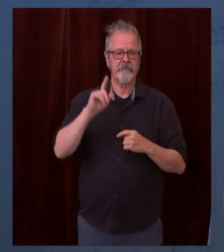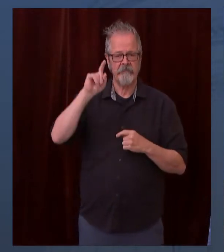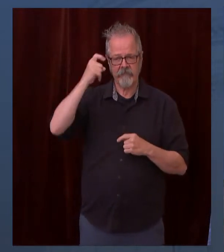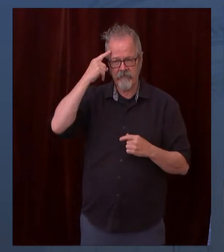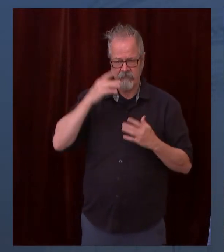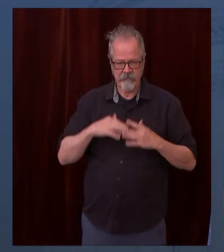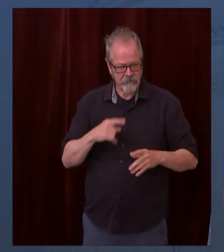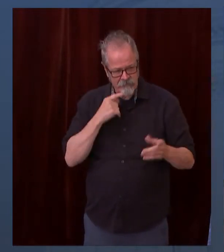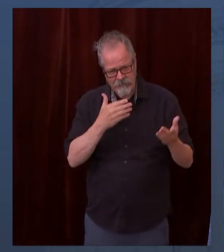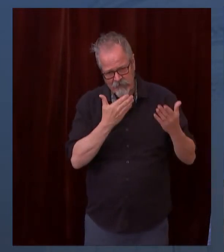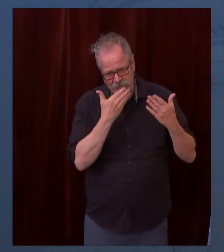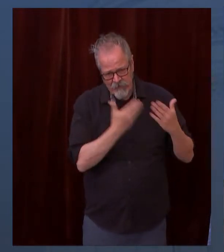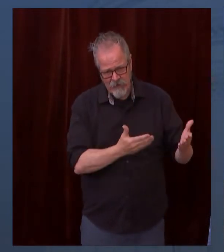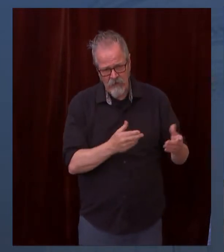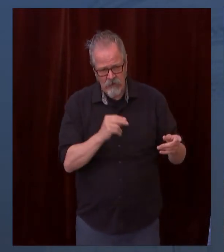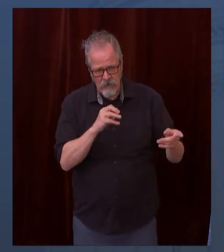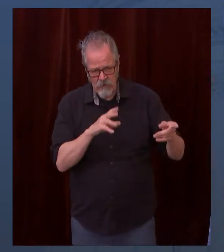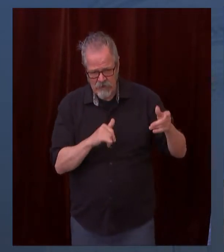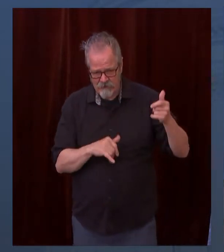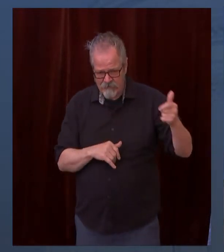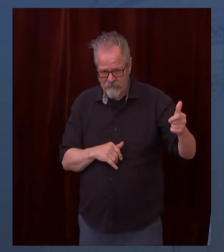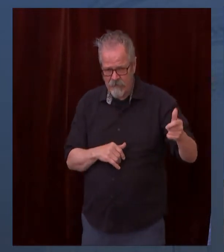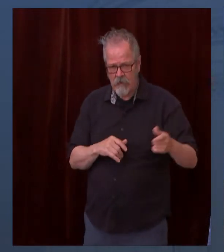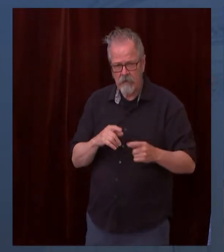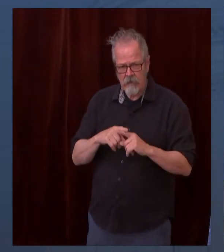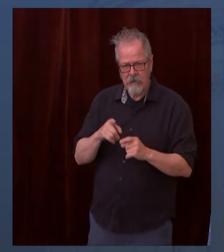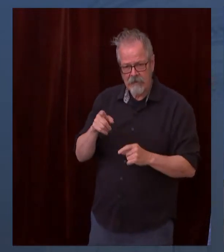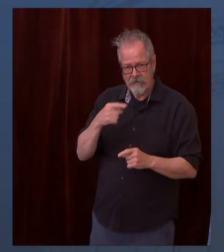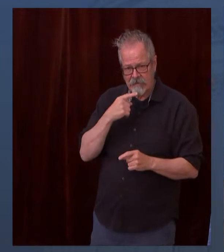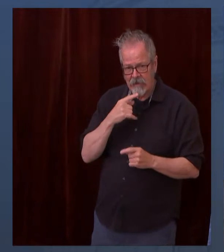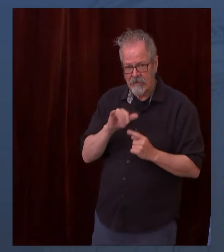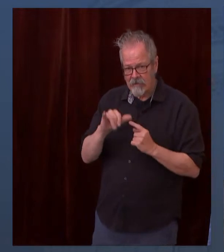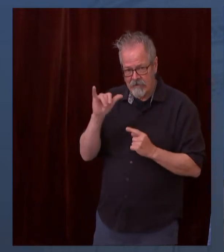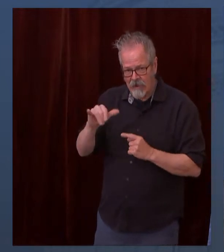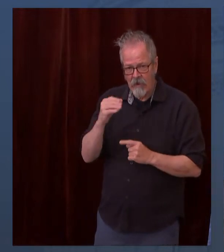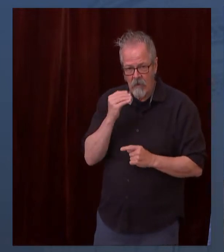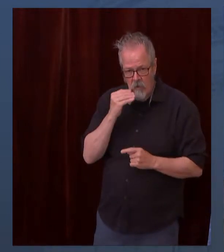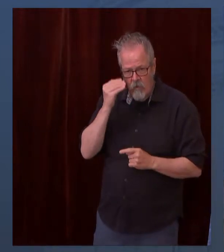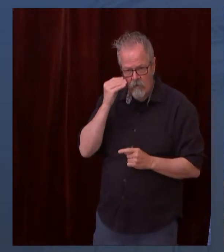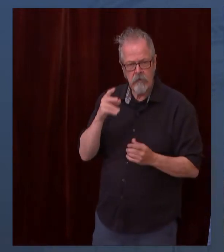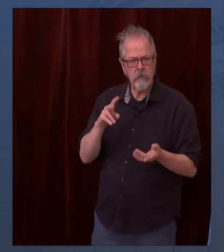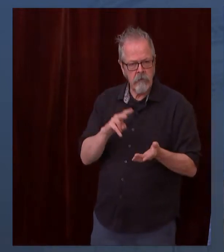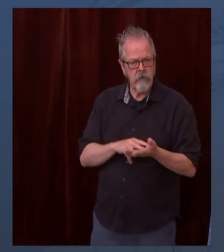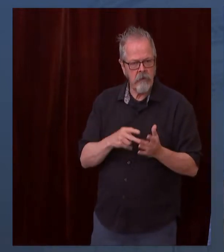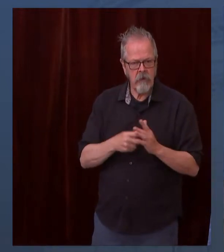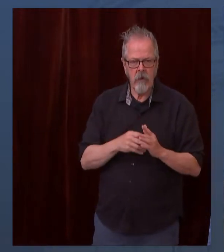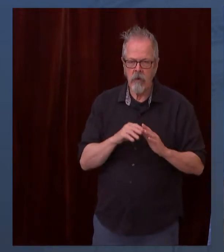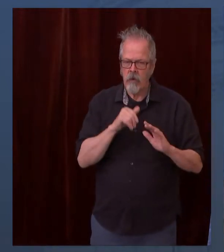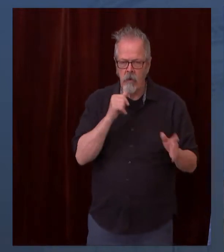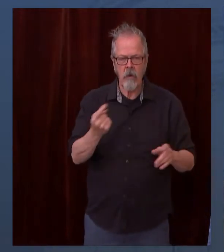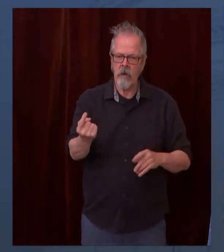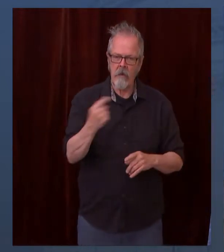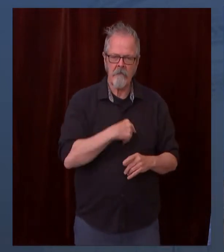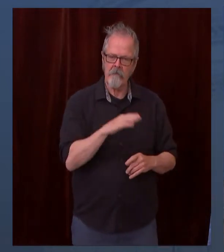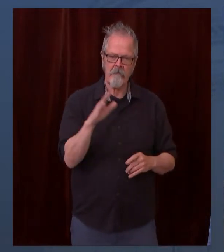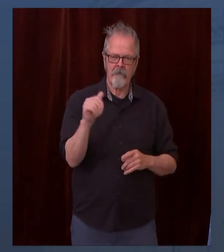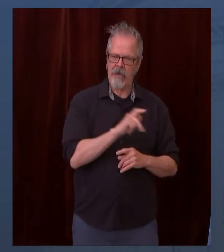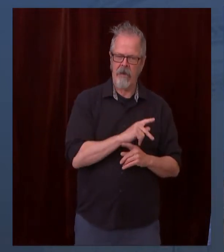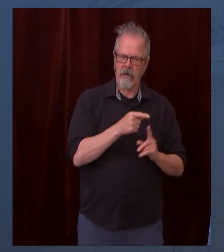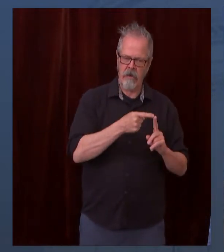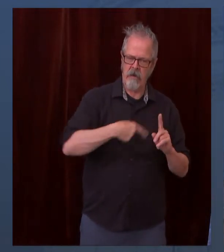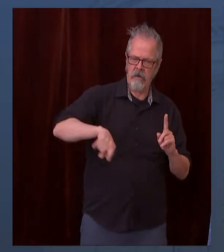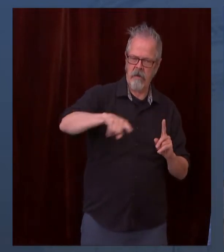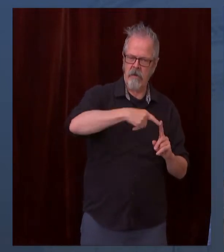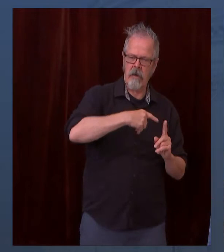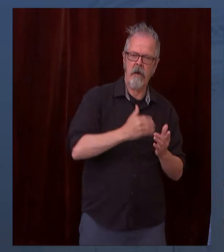you to have a life outside of our system. And we know that we can be aggressive in moving in that direction because we want to